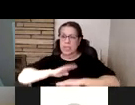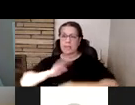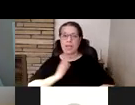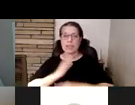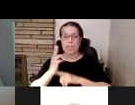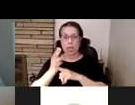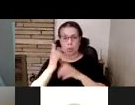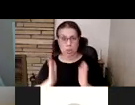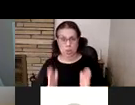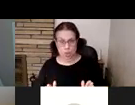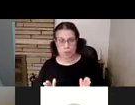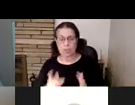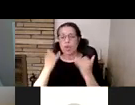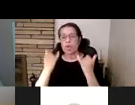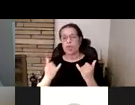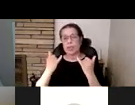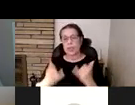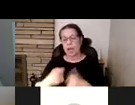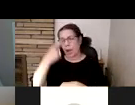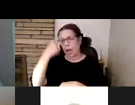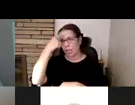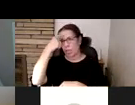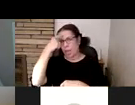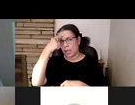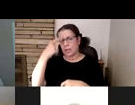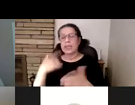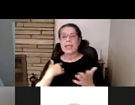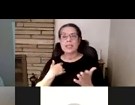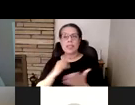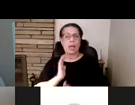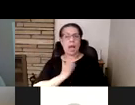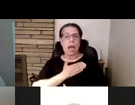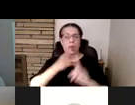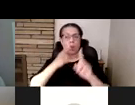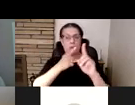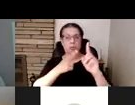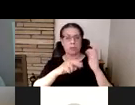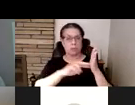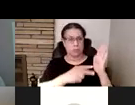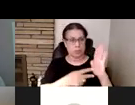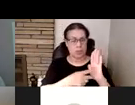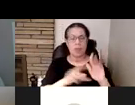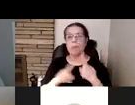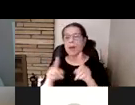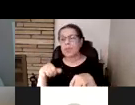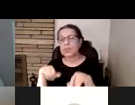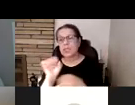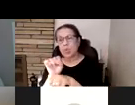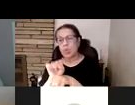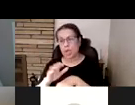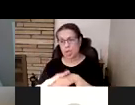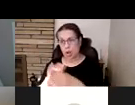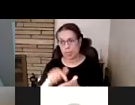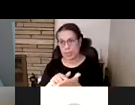communities. Our current thoughts for this ongoing evaluation reflect our guiding principles. However, we're still working on these and are very interested in